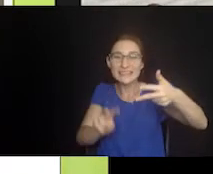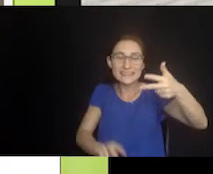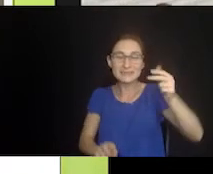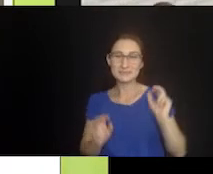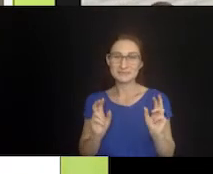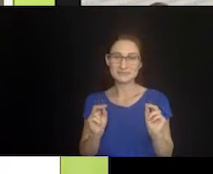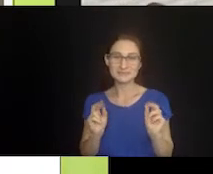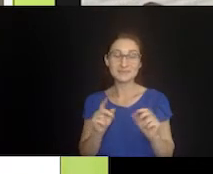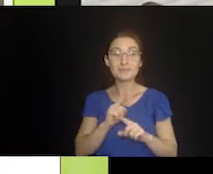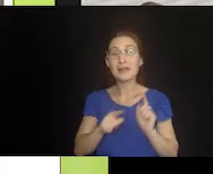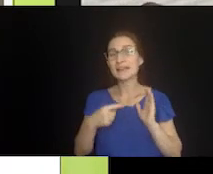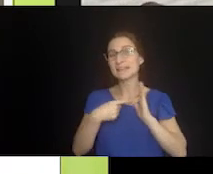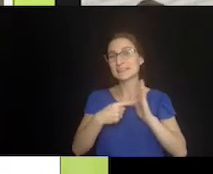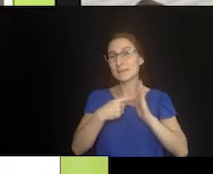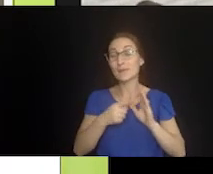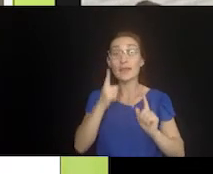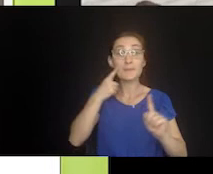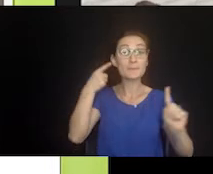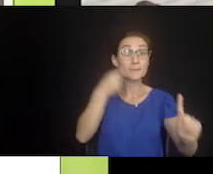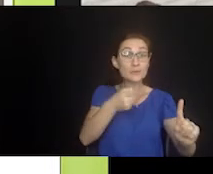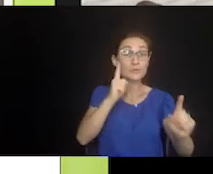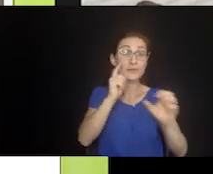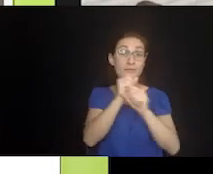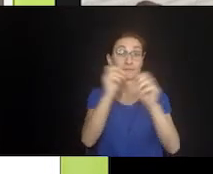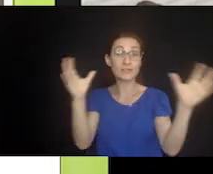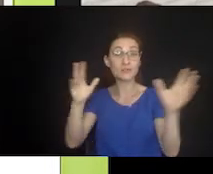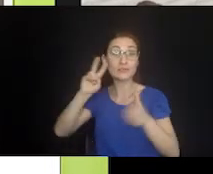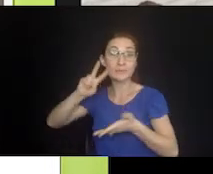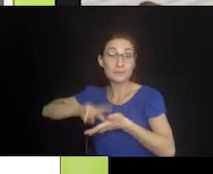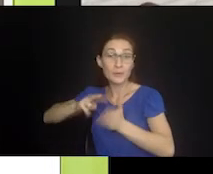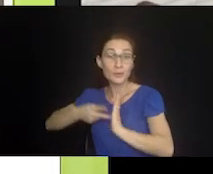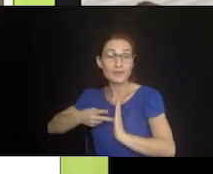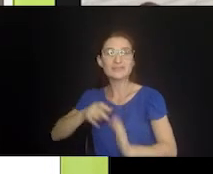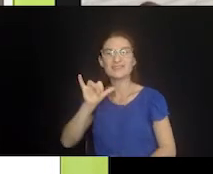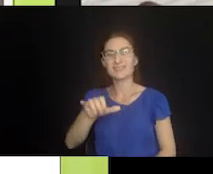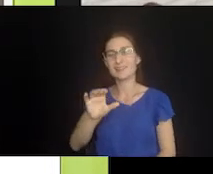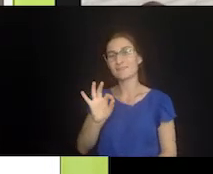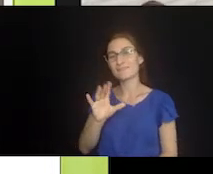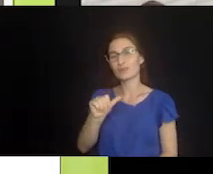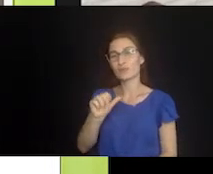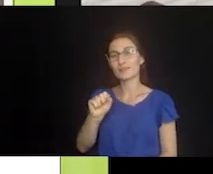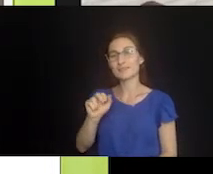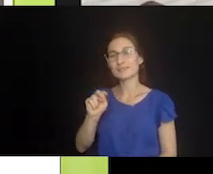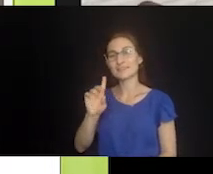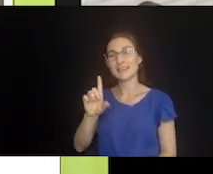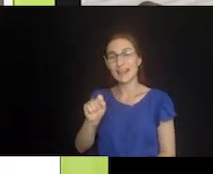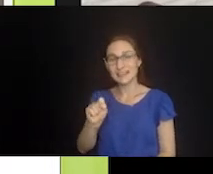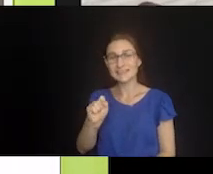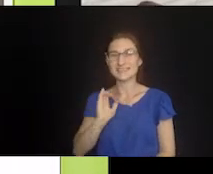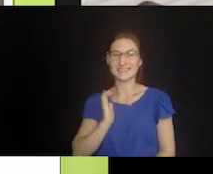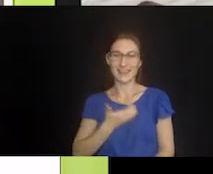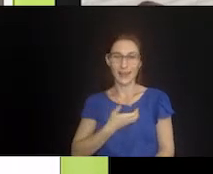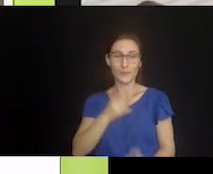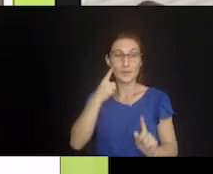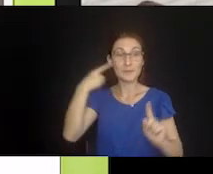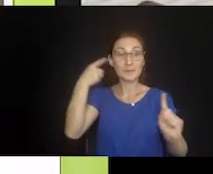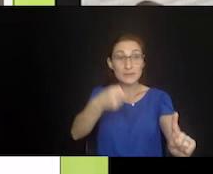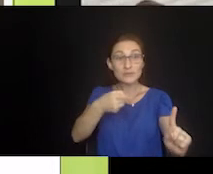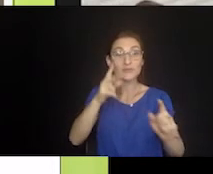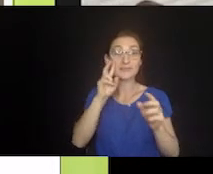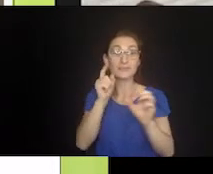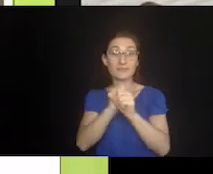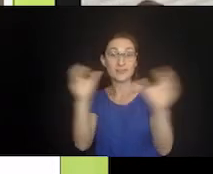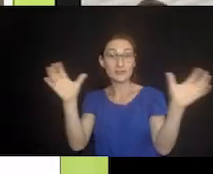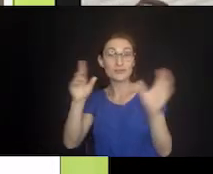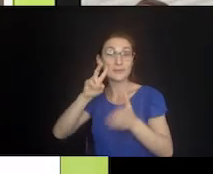is just an example of mission, vision, and purpose. This is Florida Stand's mission, vision,